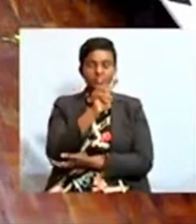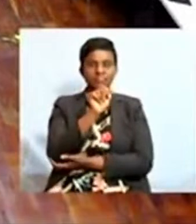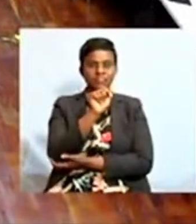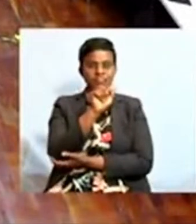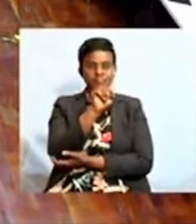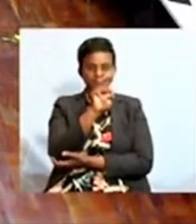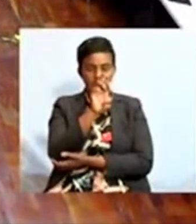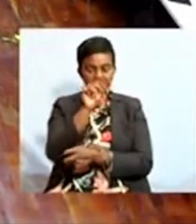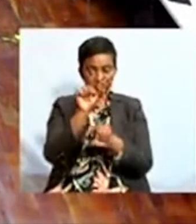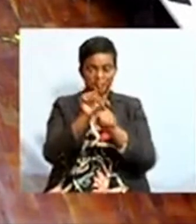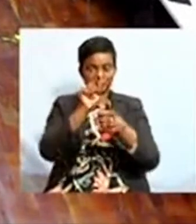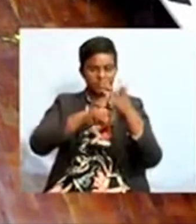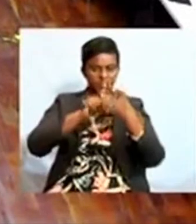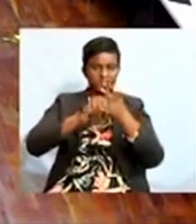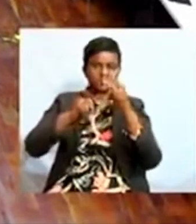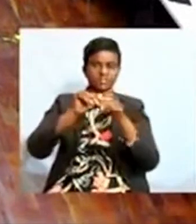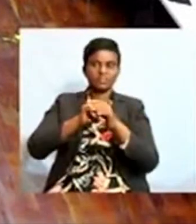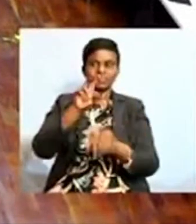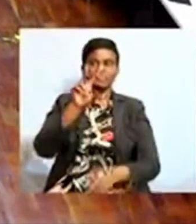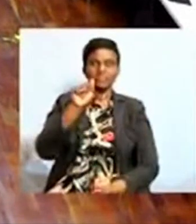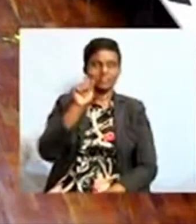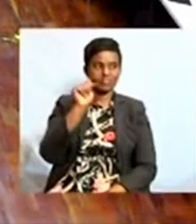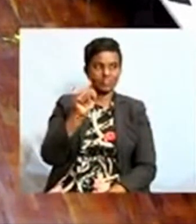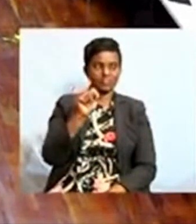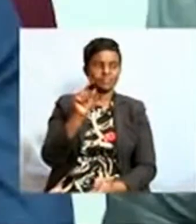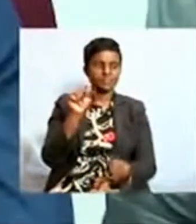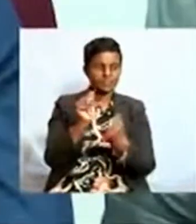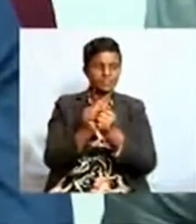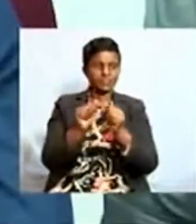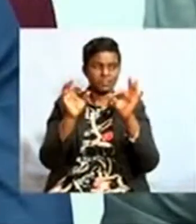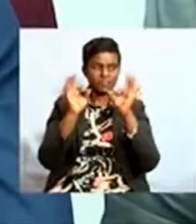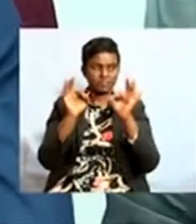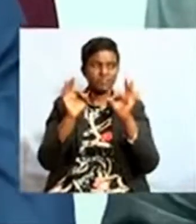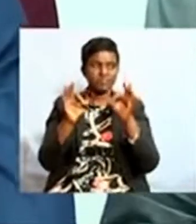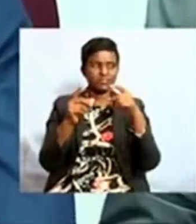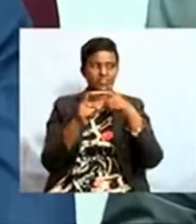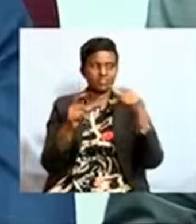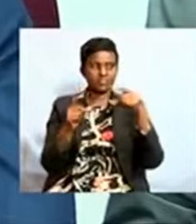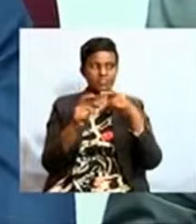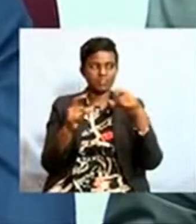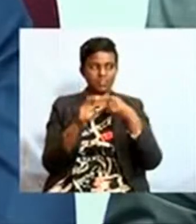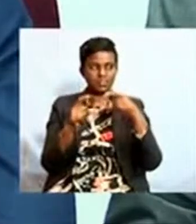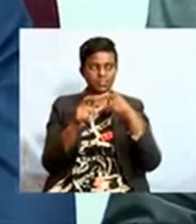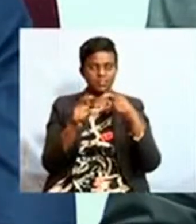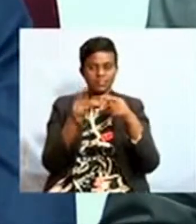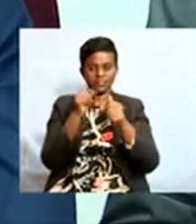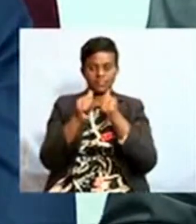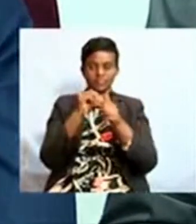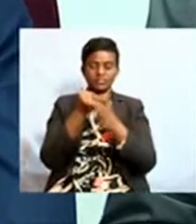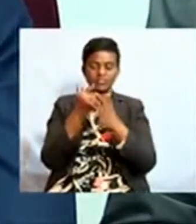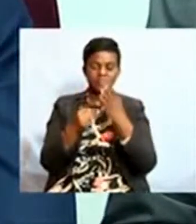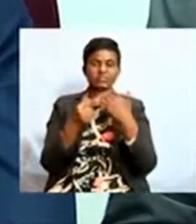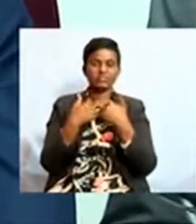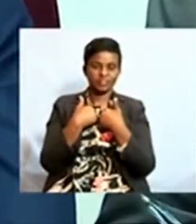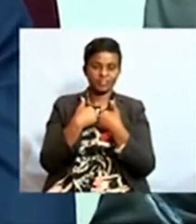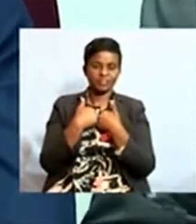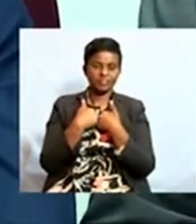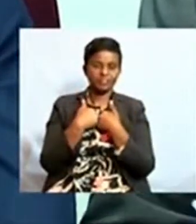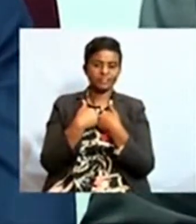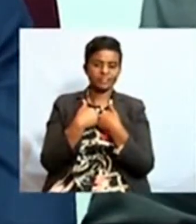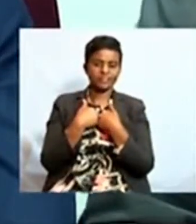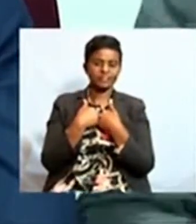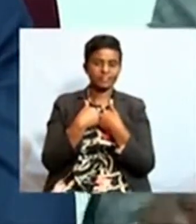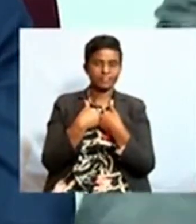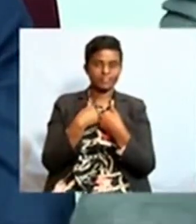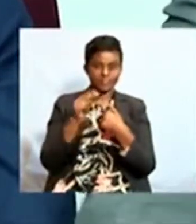VAT, and the issue vis-a-vis issue of smart indexing. Because in Zambia we